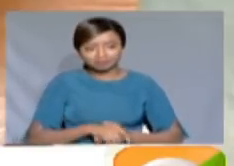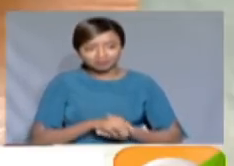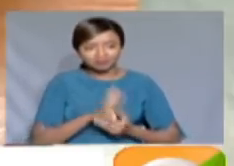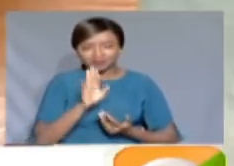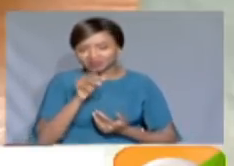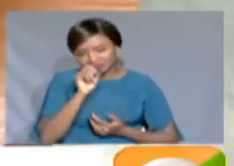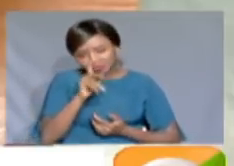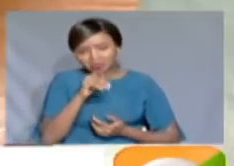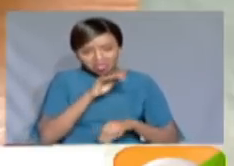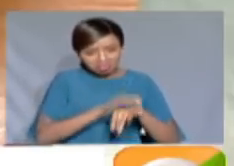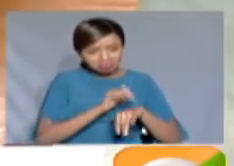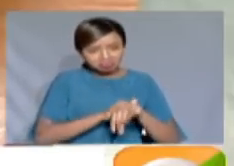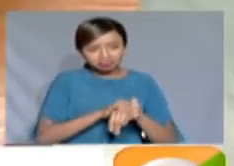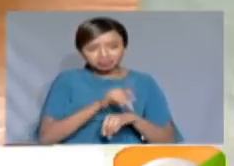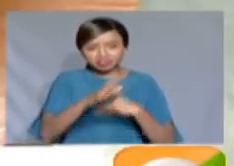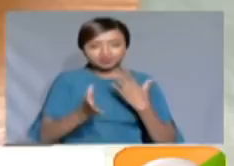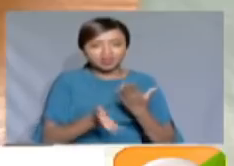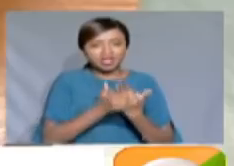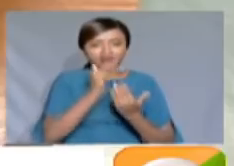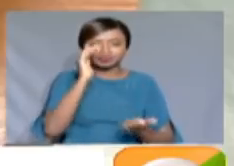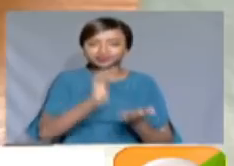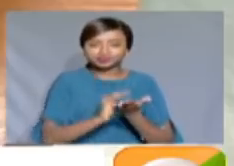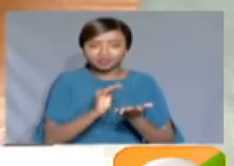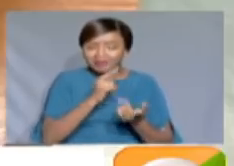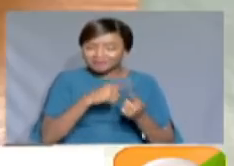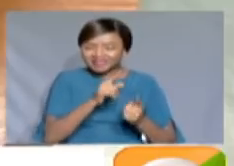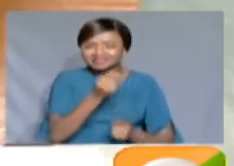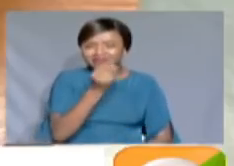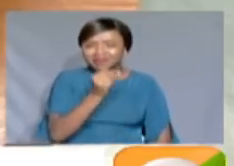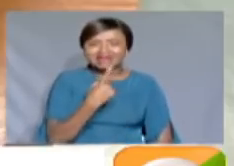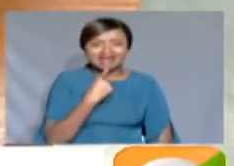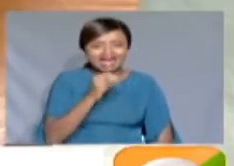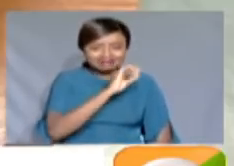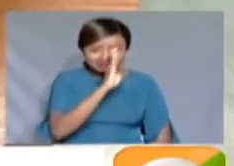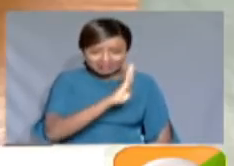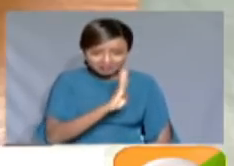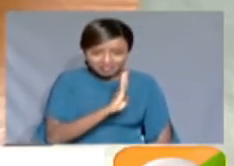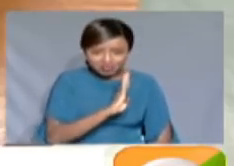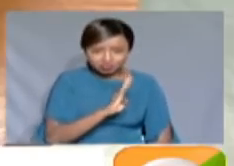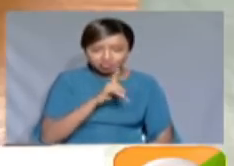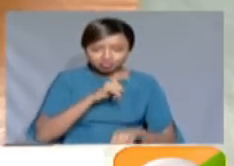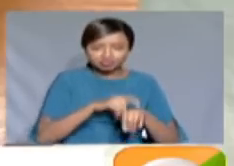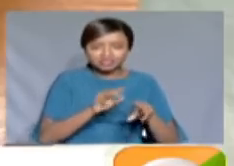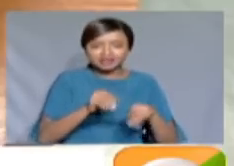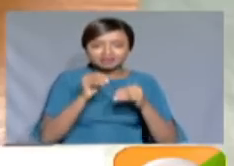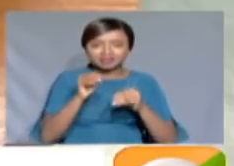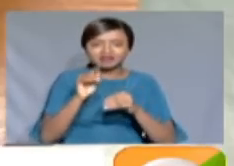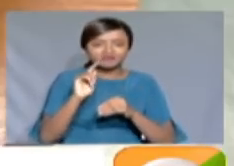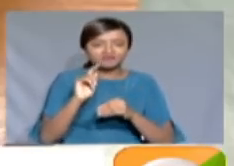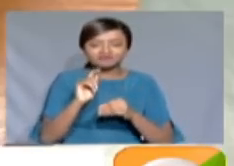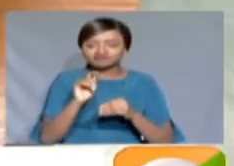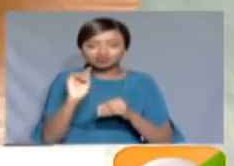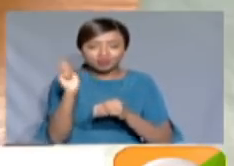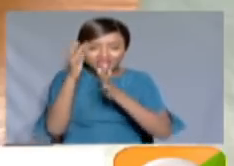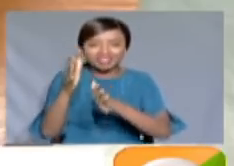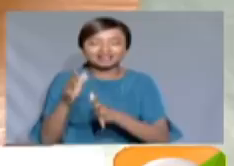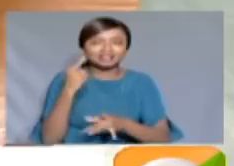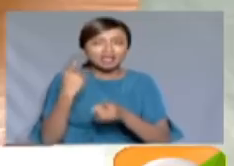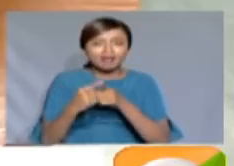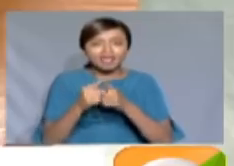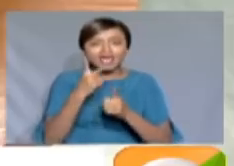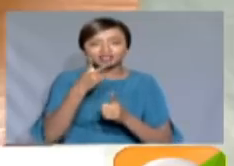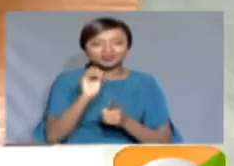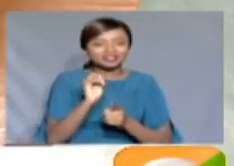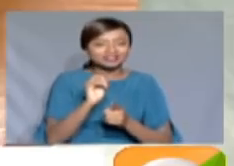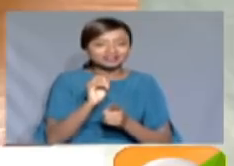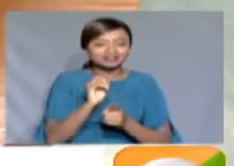reduce congestion on the roads. This project is going to cost over 100 billion. And with time it's handed over to Kenneth, I think it will be in the year 2049. That's one of the issues. But the